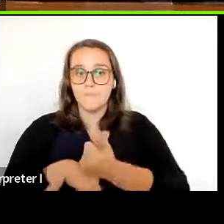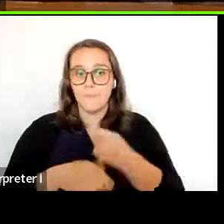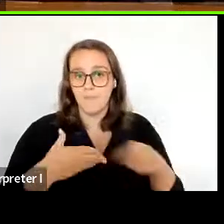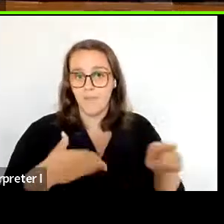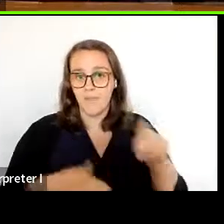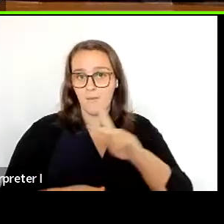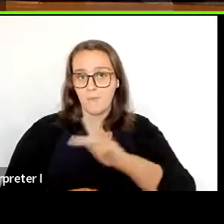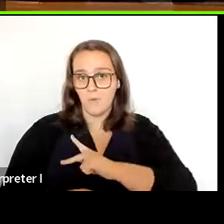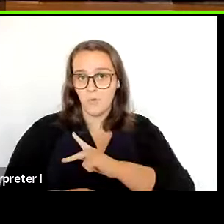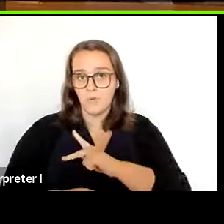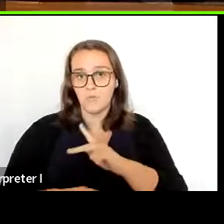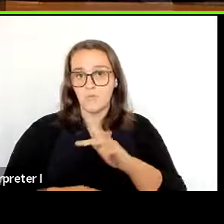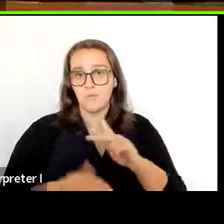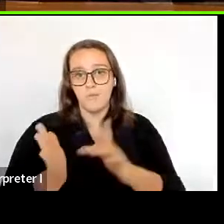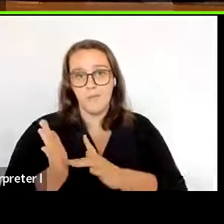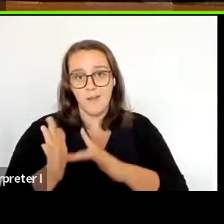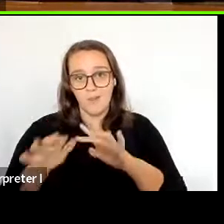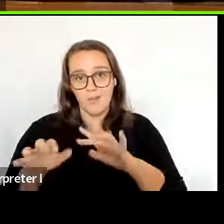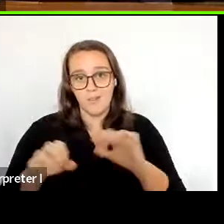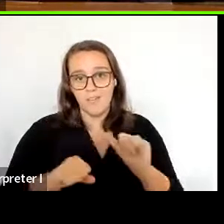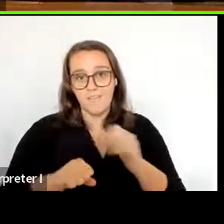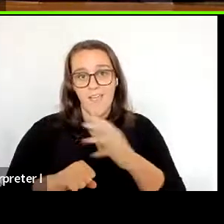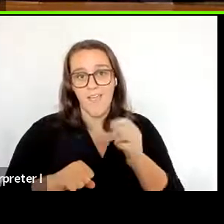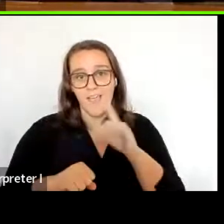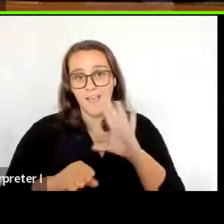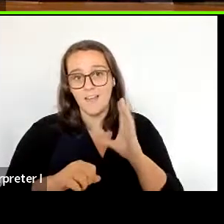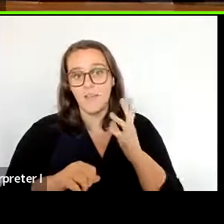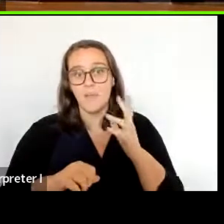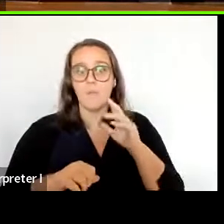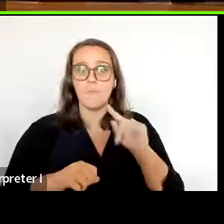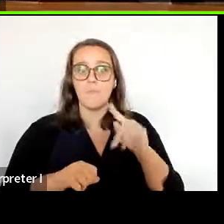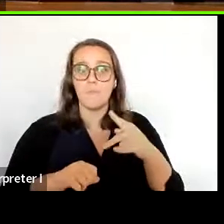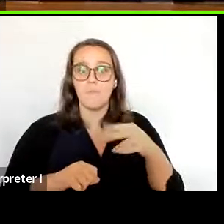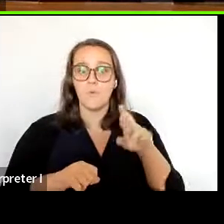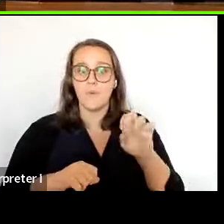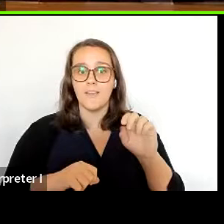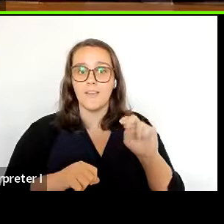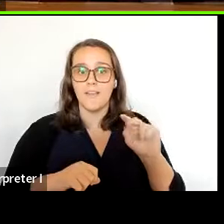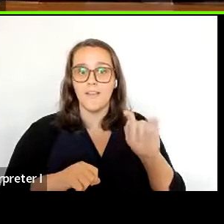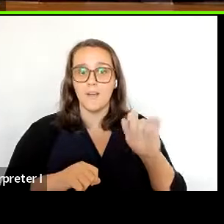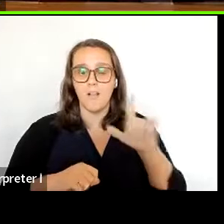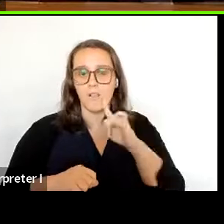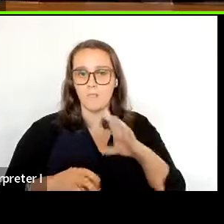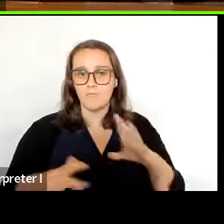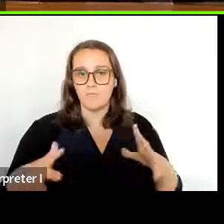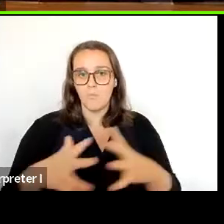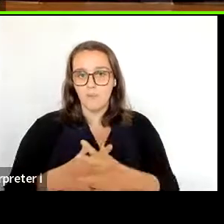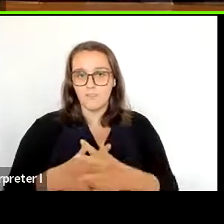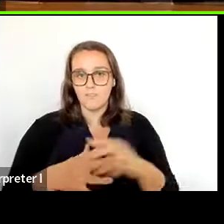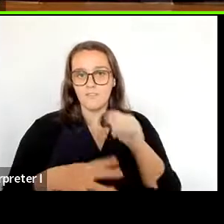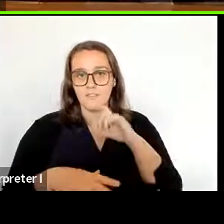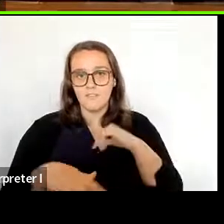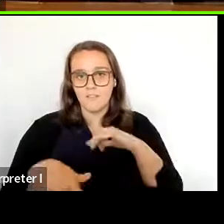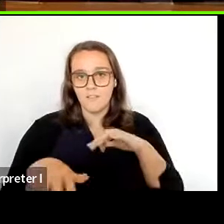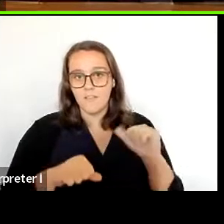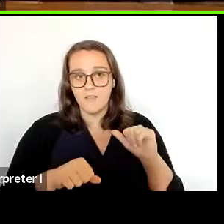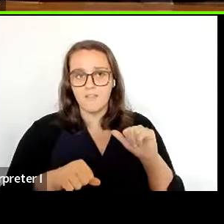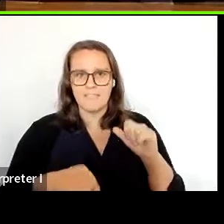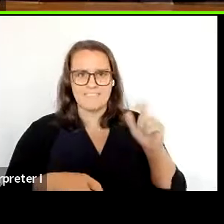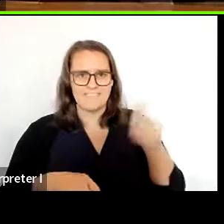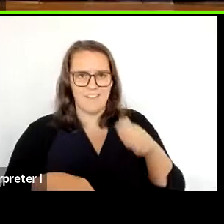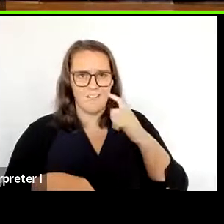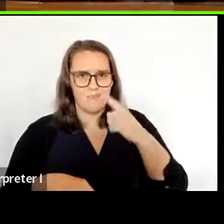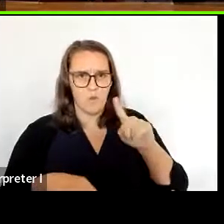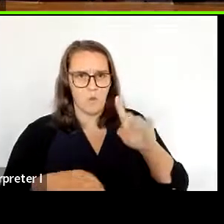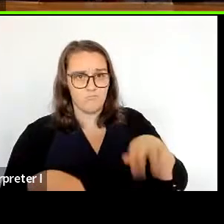as well as provide 2 weeks of prenatal leave. So this bill is necessary both to provide our workers with the